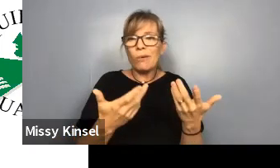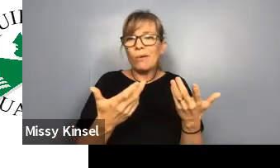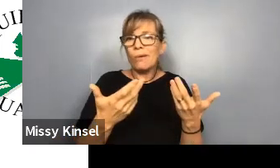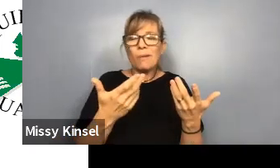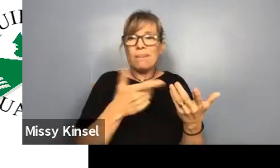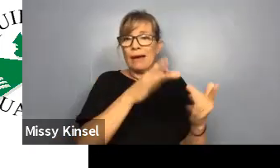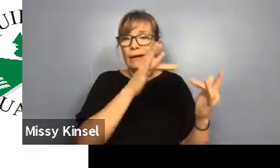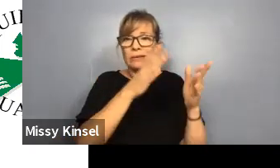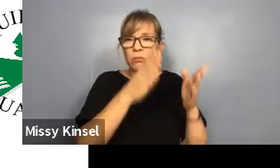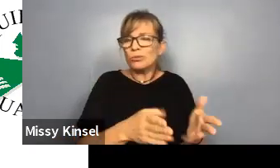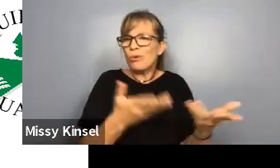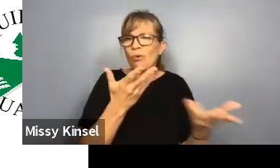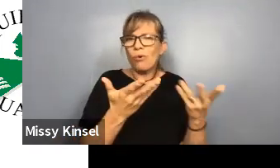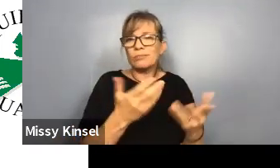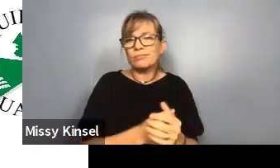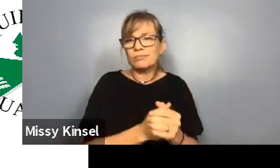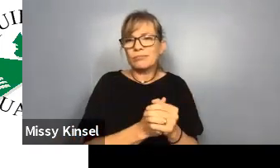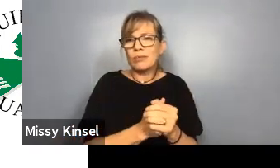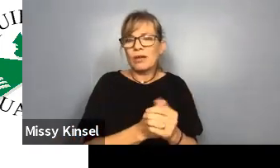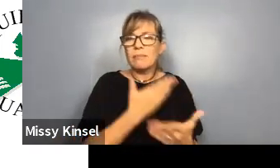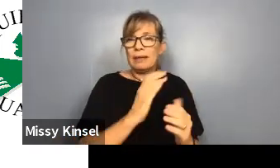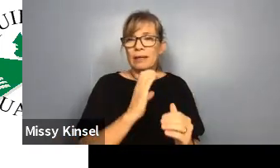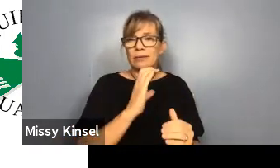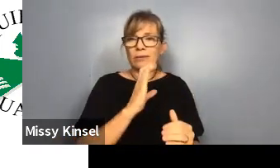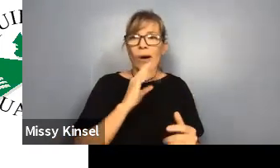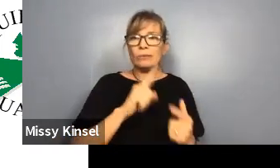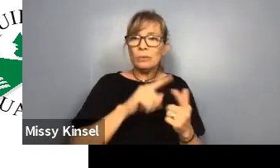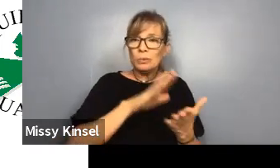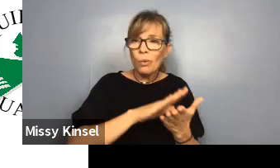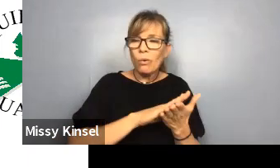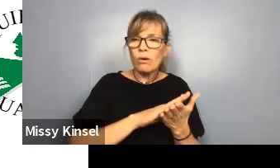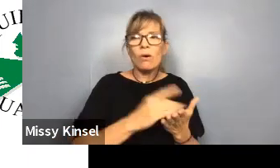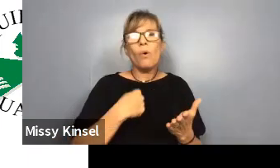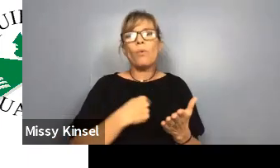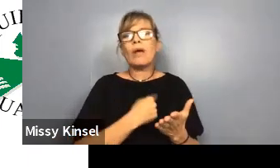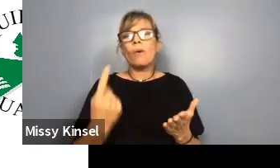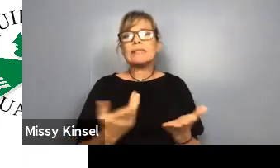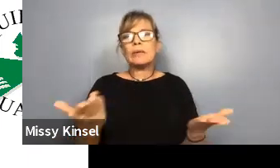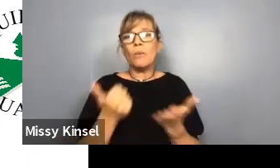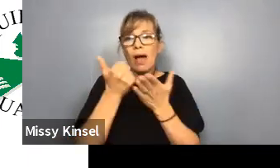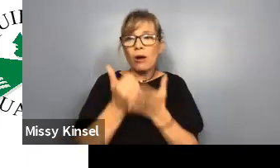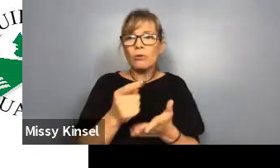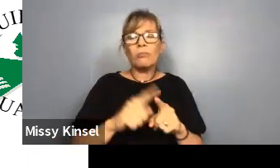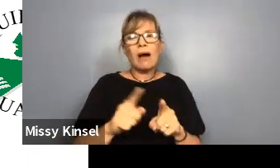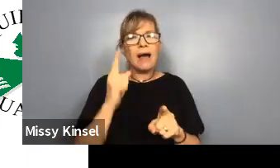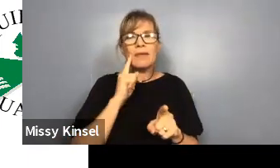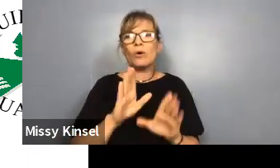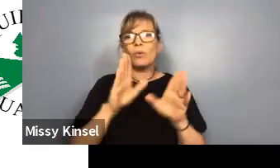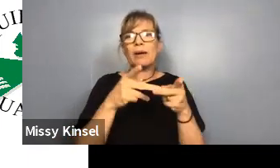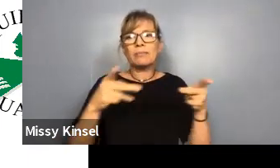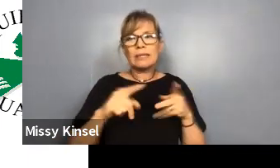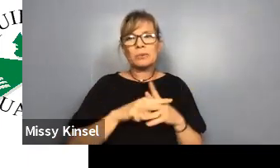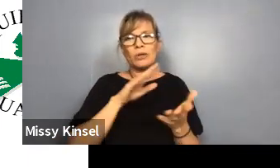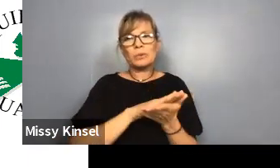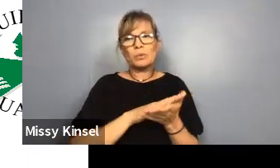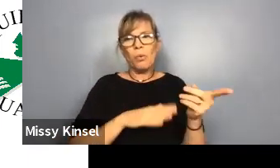contact person that you need to like communicate with your school. And we're always here to help you, but I think that's a great place to start,